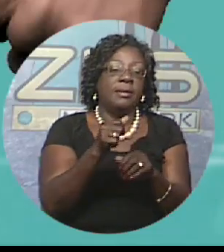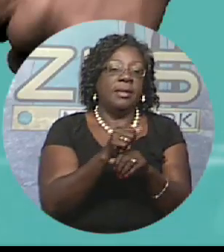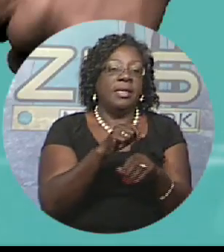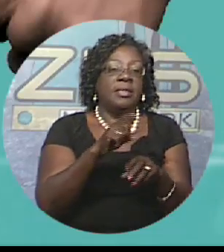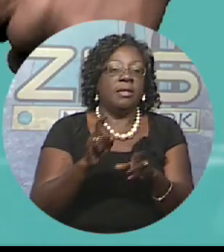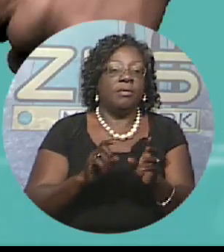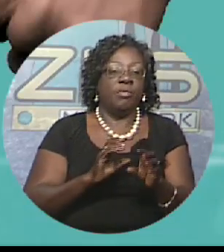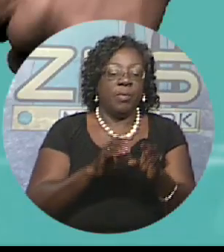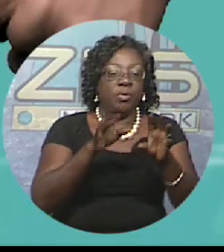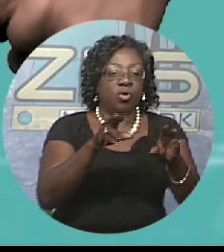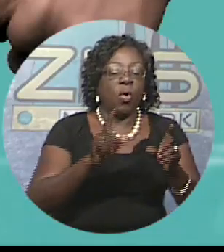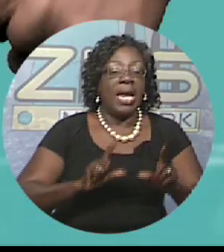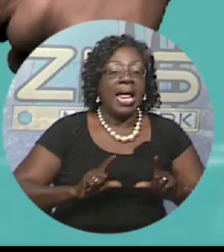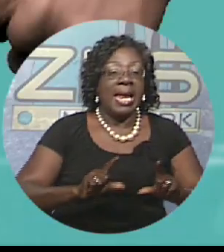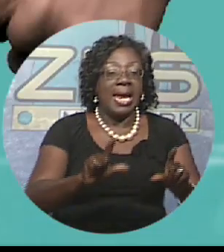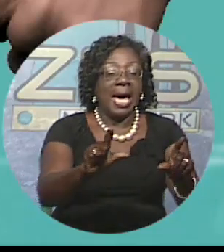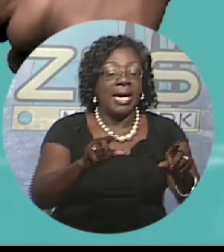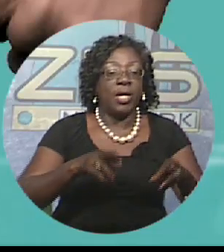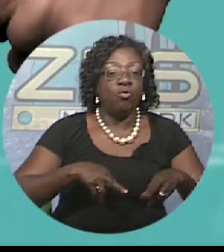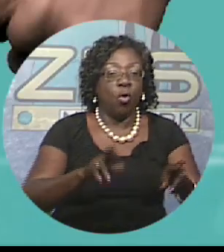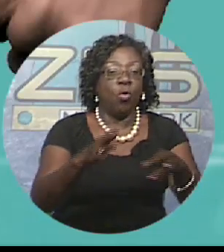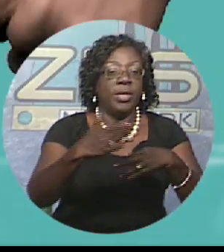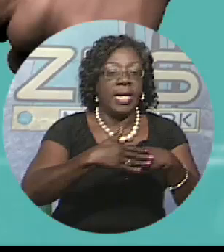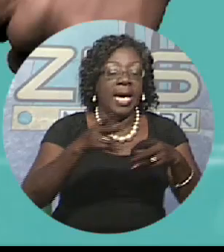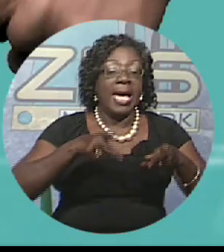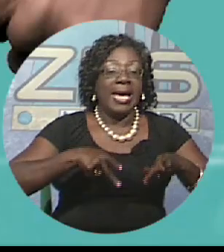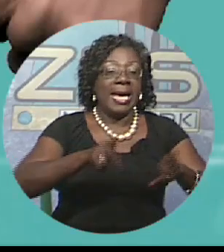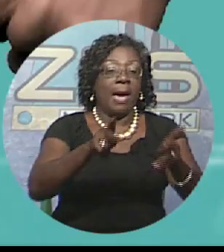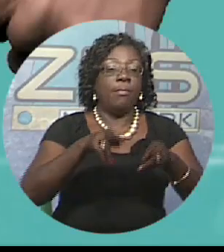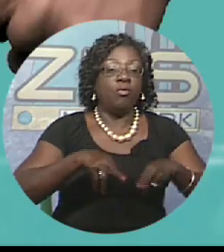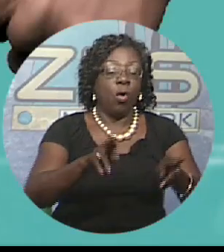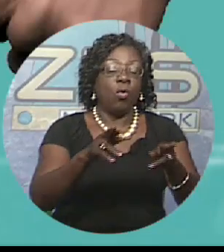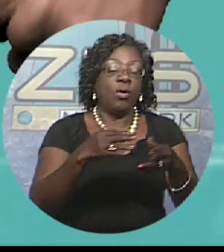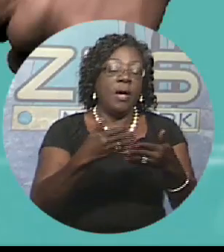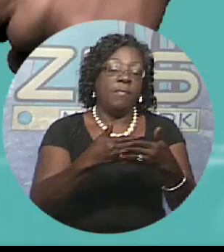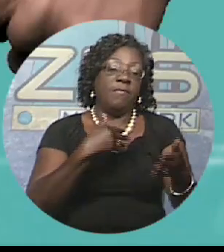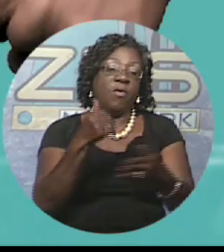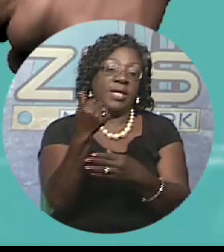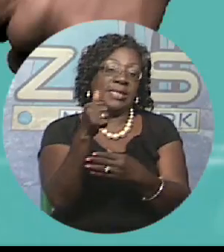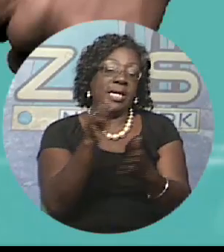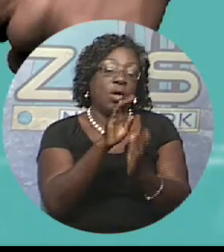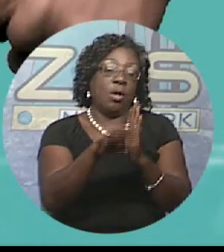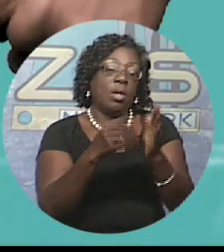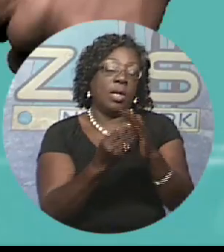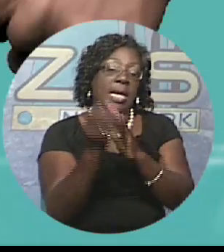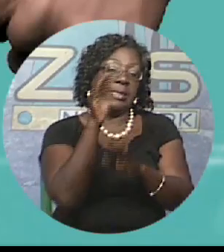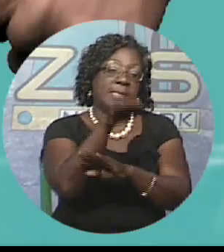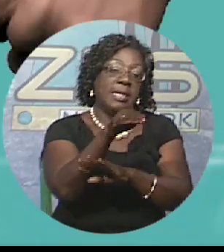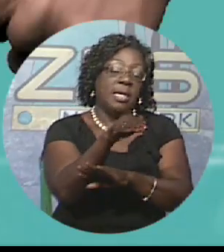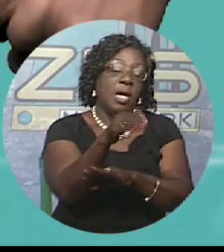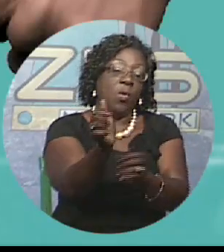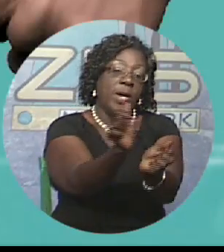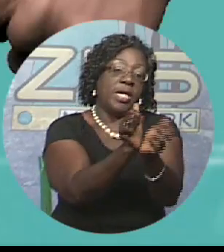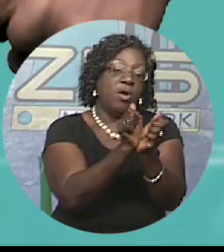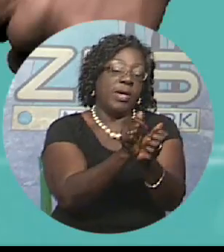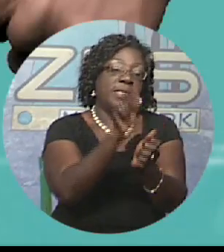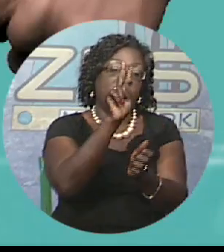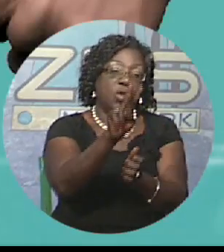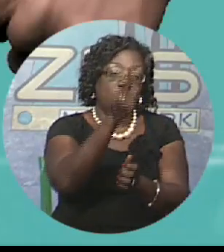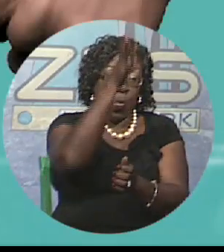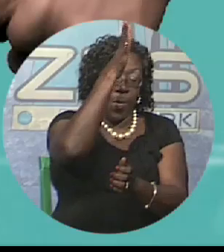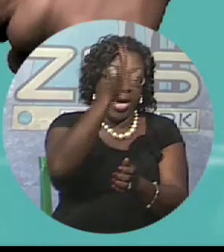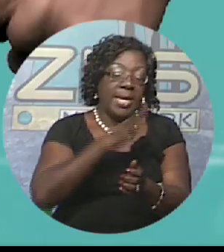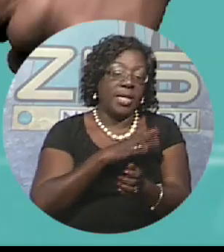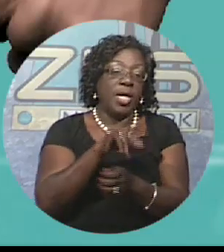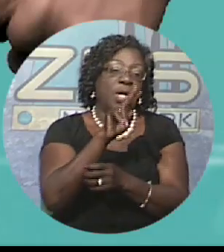officers patrolled Lion Road, that's off Kemp Road, shortly before 10 o'clock last night when they arrested 2 men, 20 and 37 years